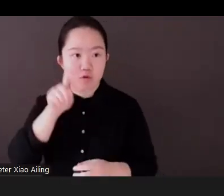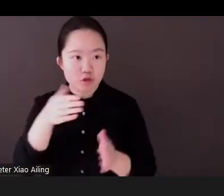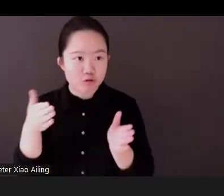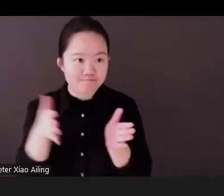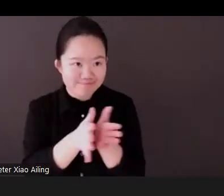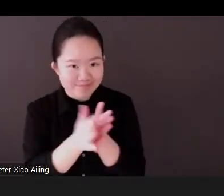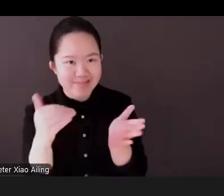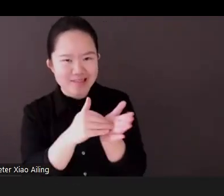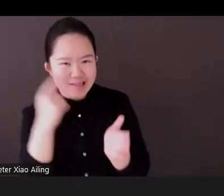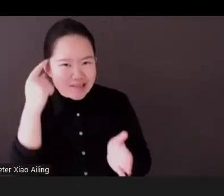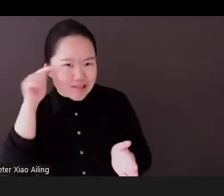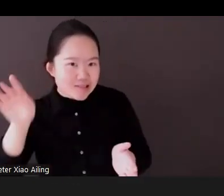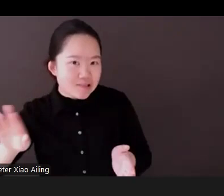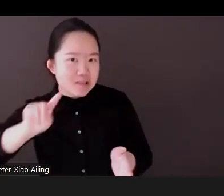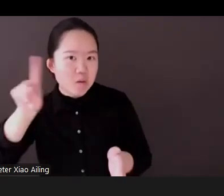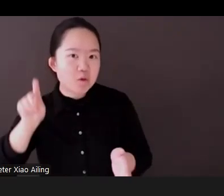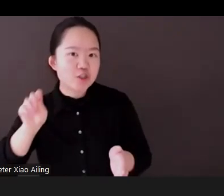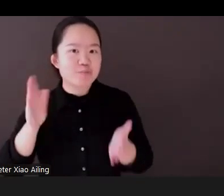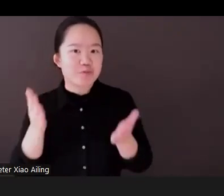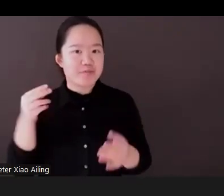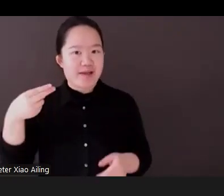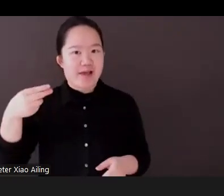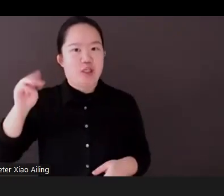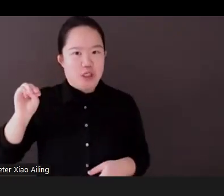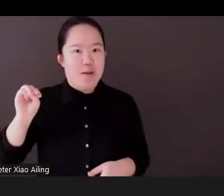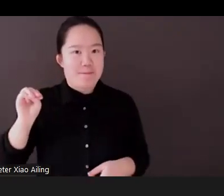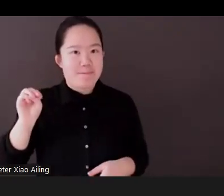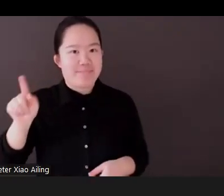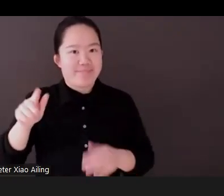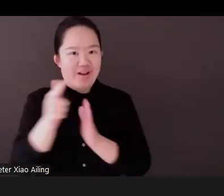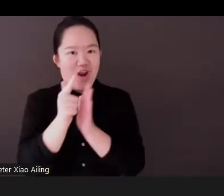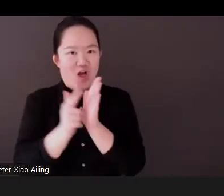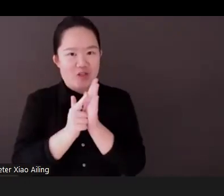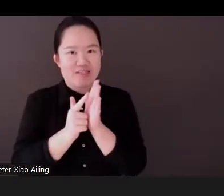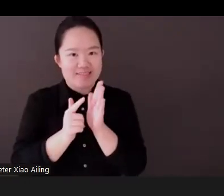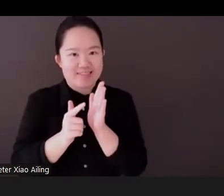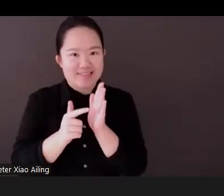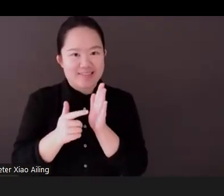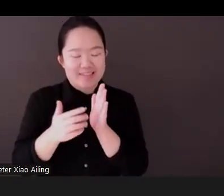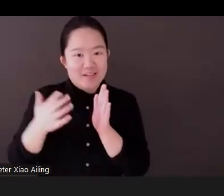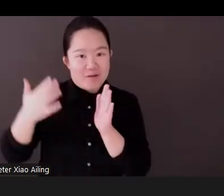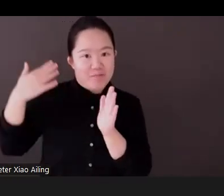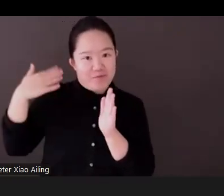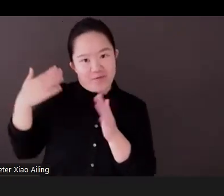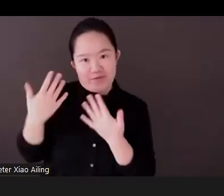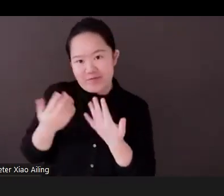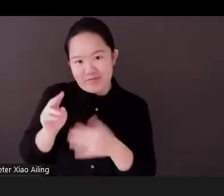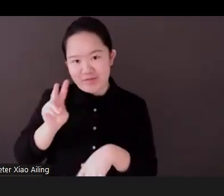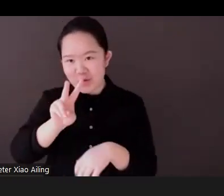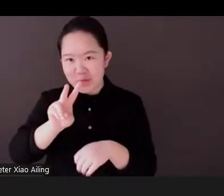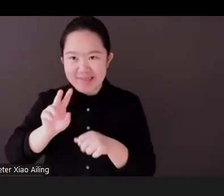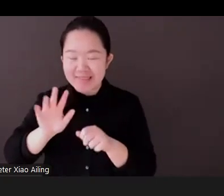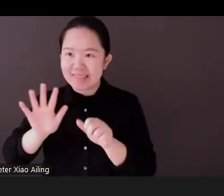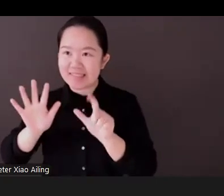to say an economic operator. Okay. If an economic operator, every time